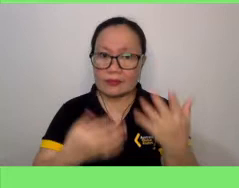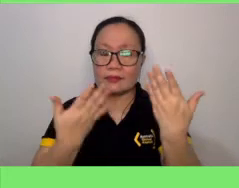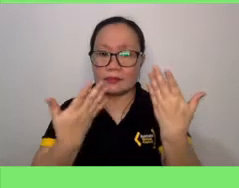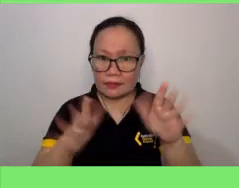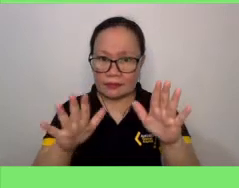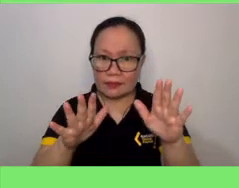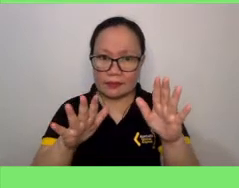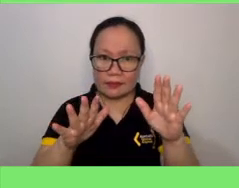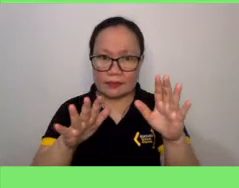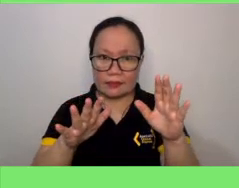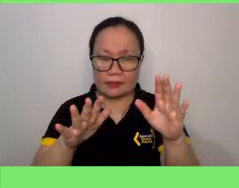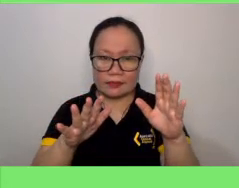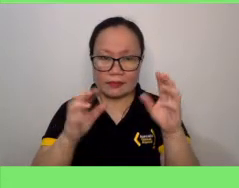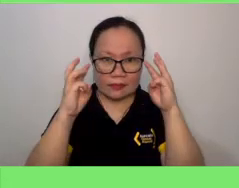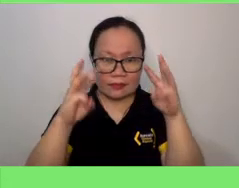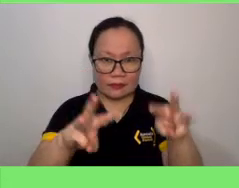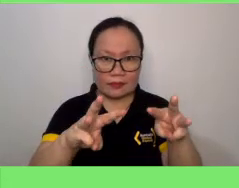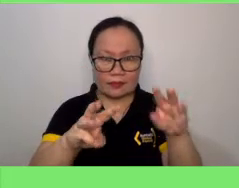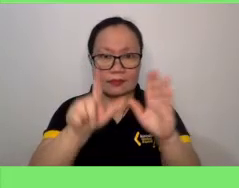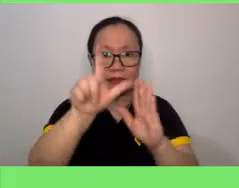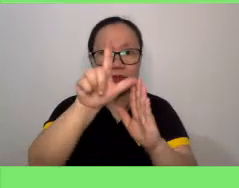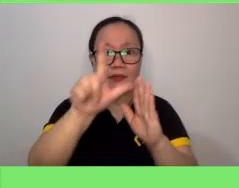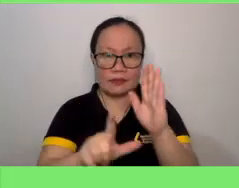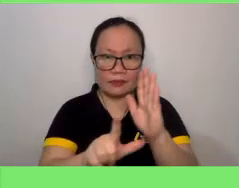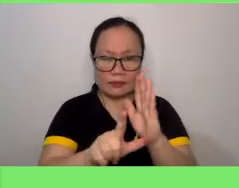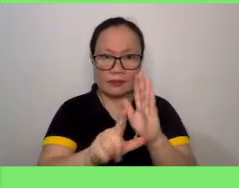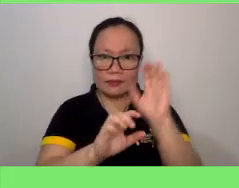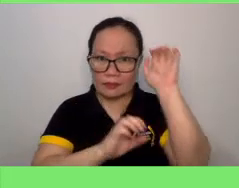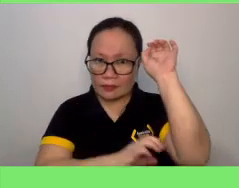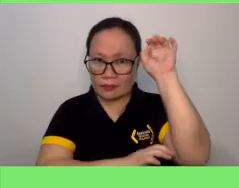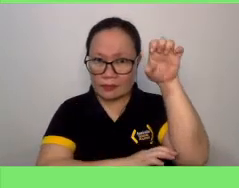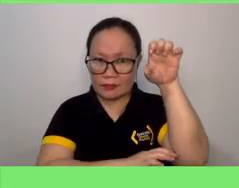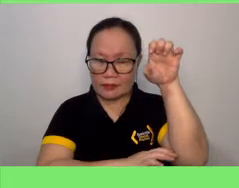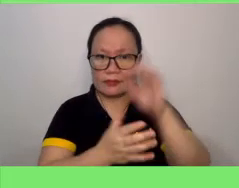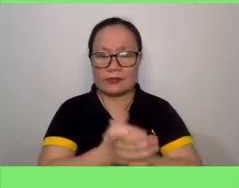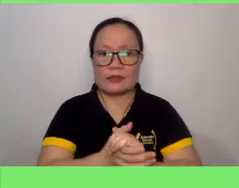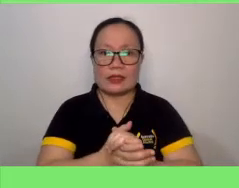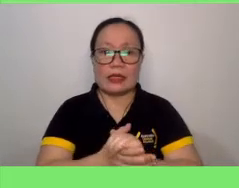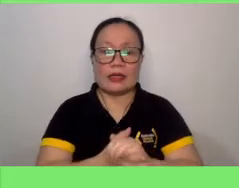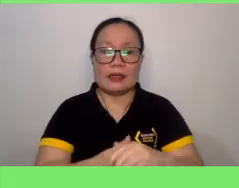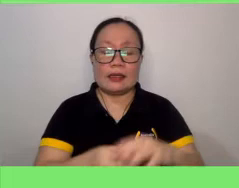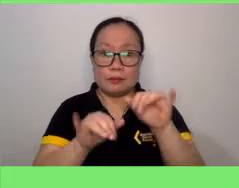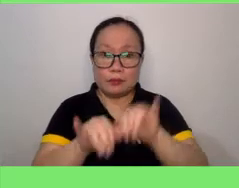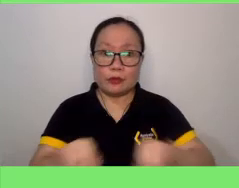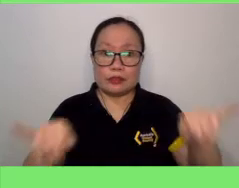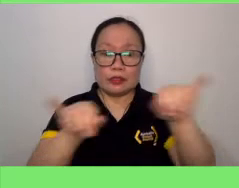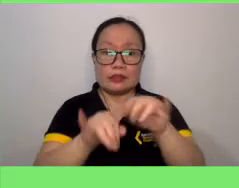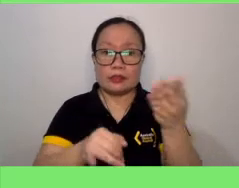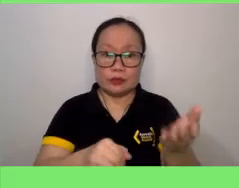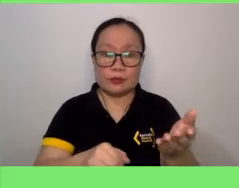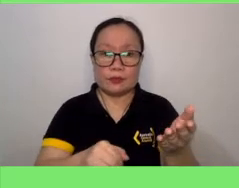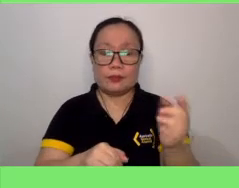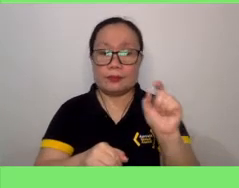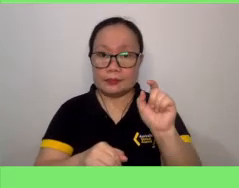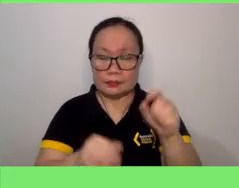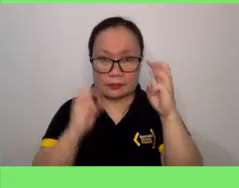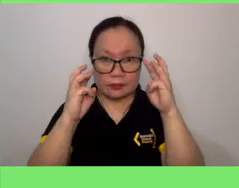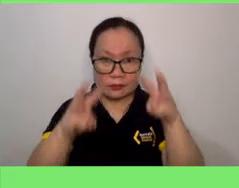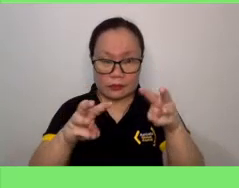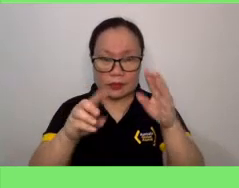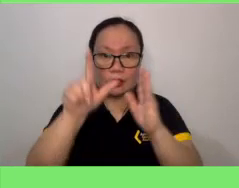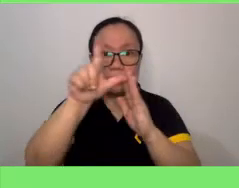ating, ano tawag nito, yung laws of exponent. So dapat mapanood muna natin yung laws of exponent kasi in multiplication